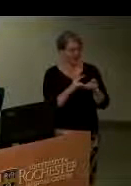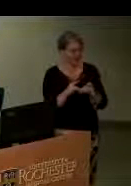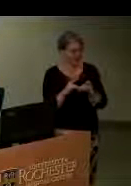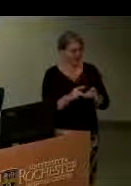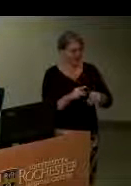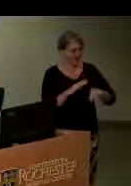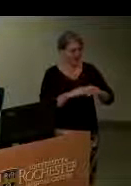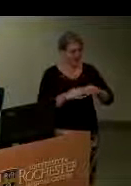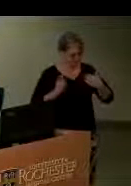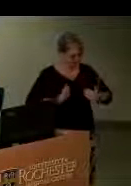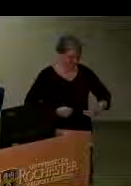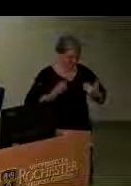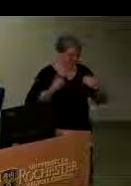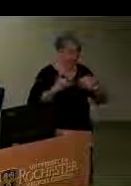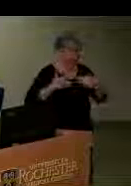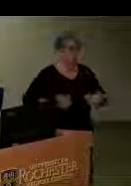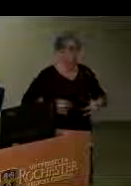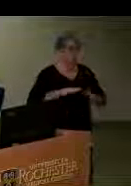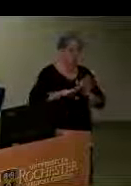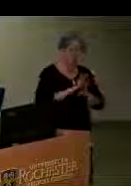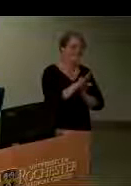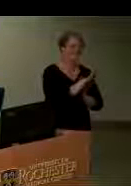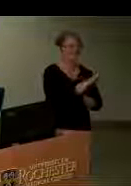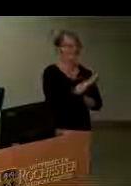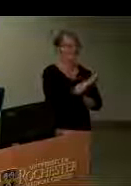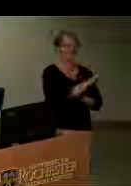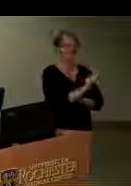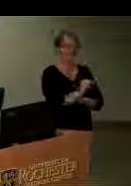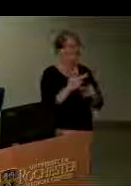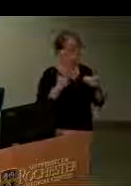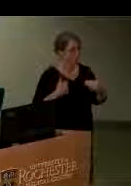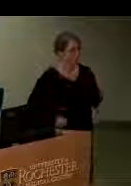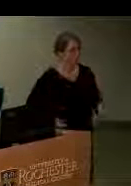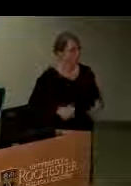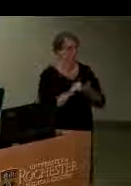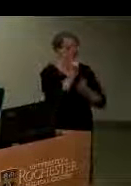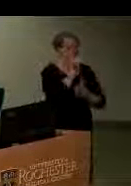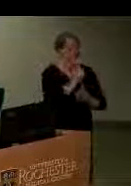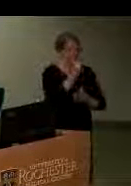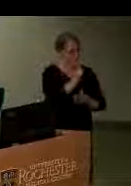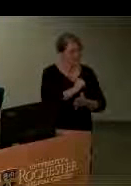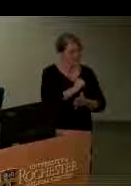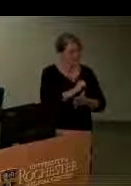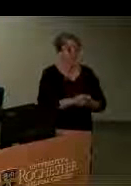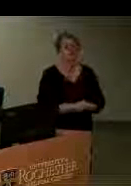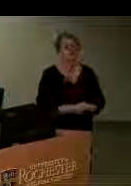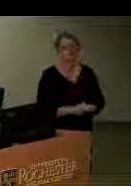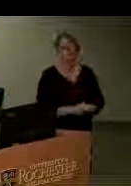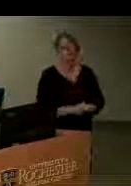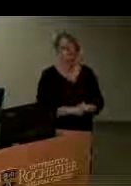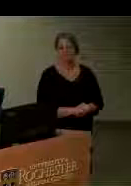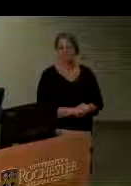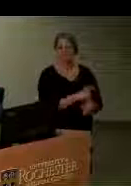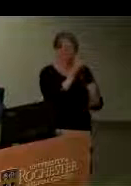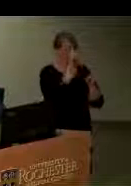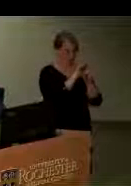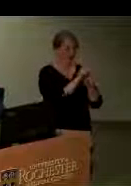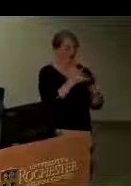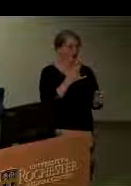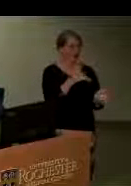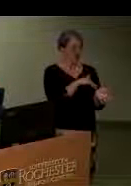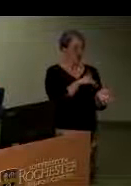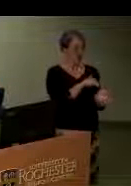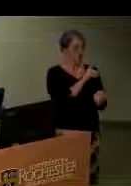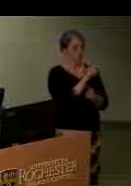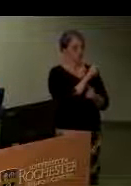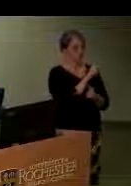what it means to be a human being and what it means to be a human being who suffers. His brother was a cardiologist at